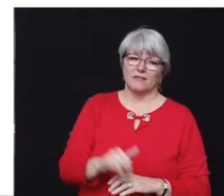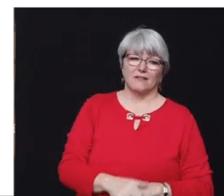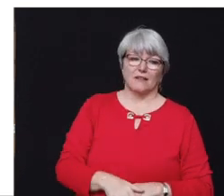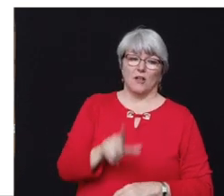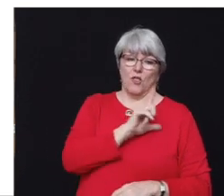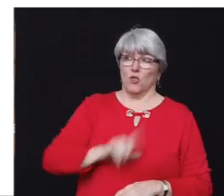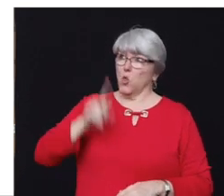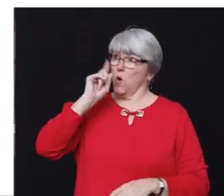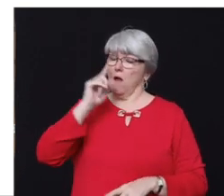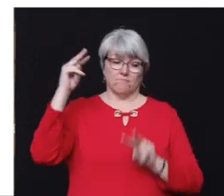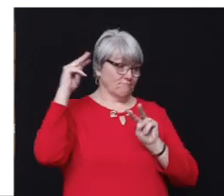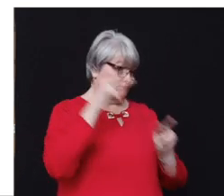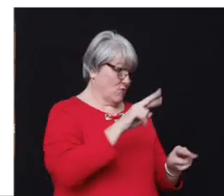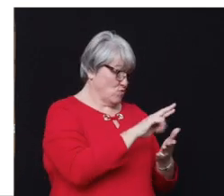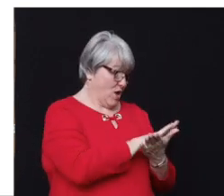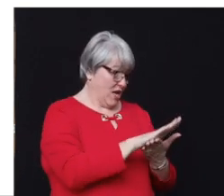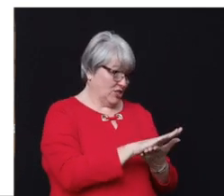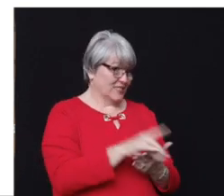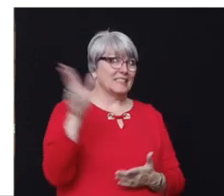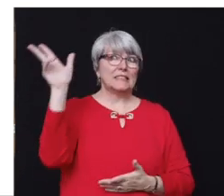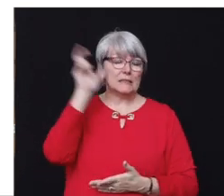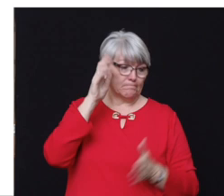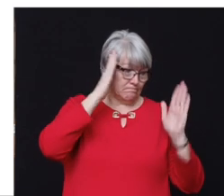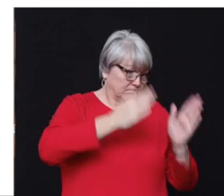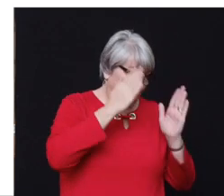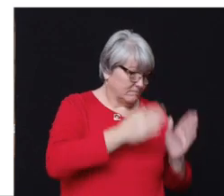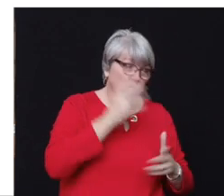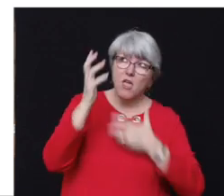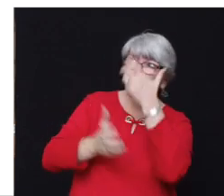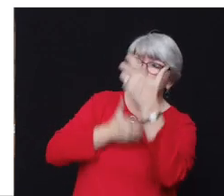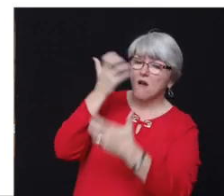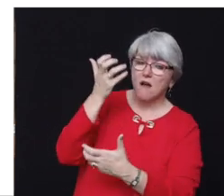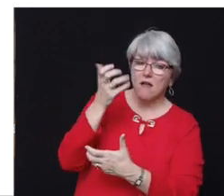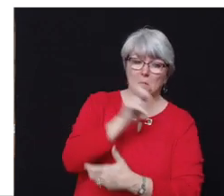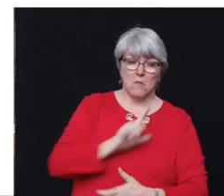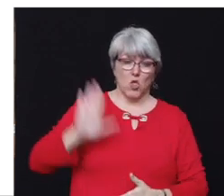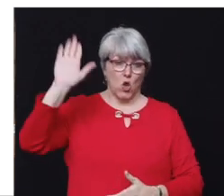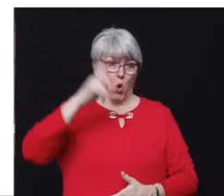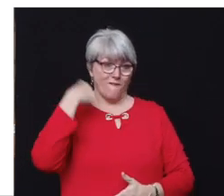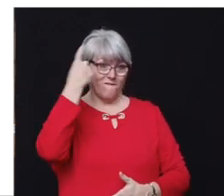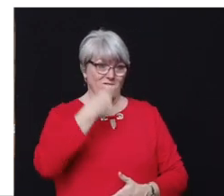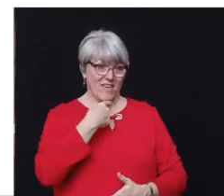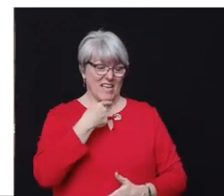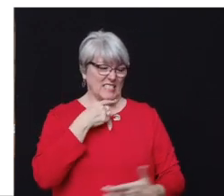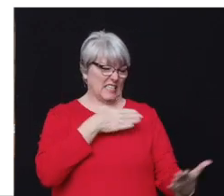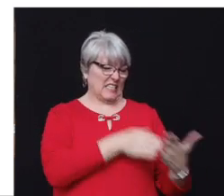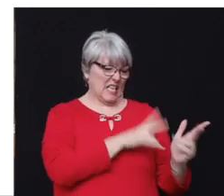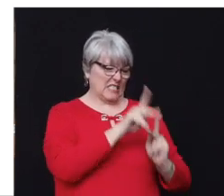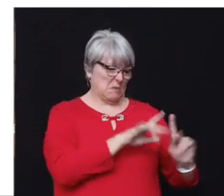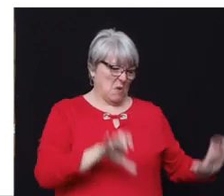Lord are on the righteous, and His ears are attentive to their cry. But the face of the Lord is against those who do